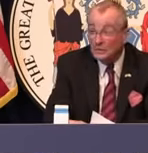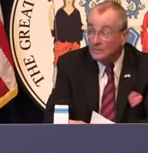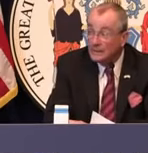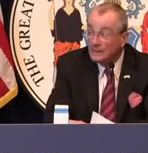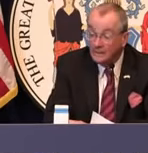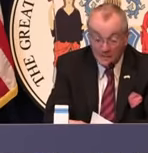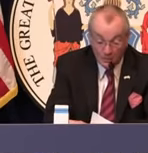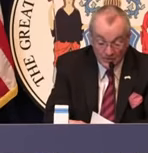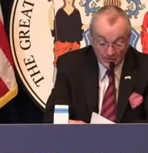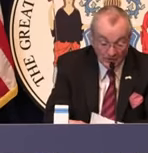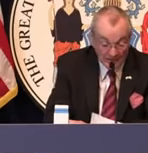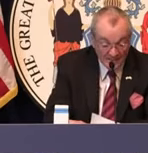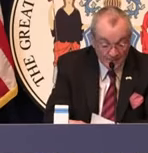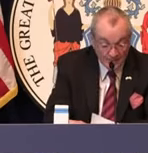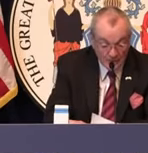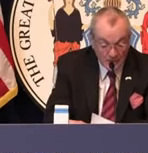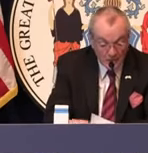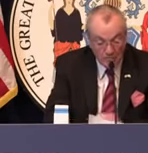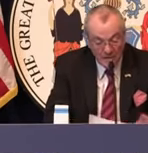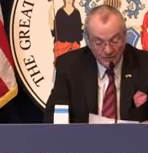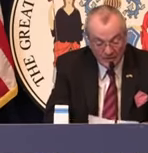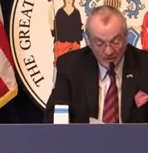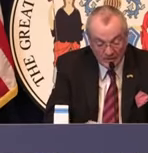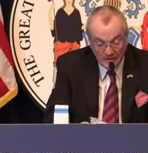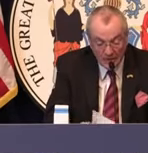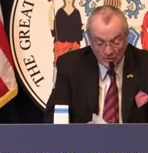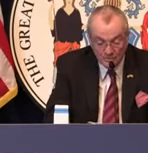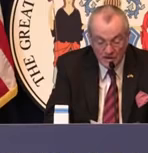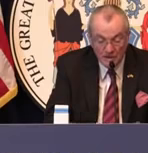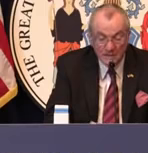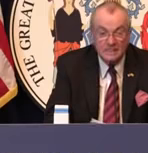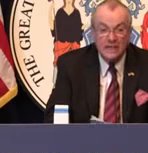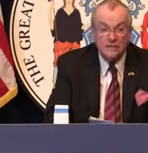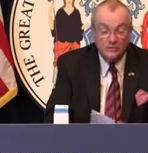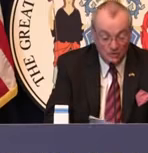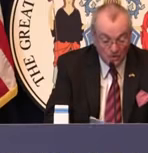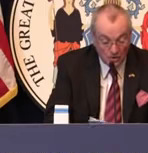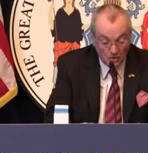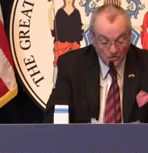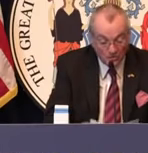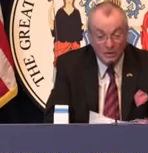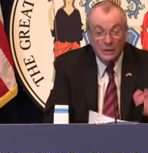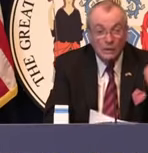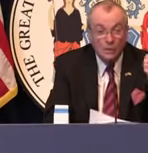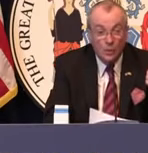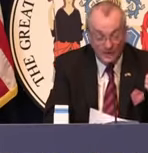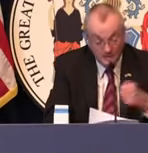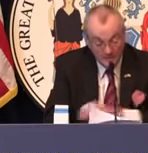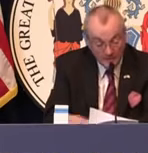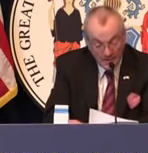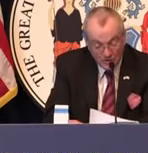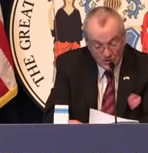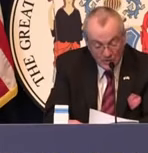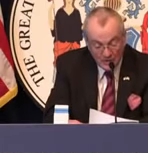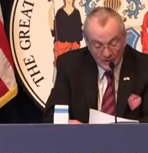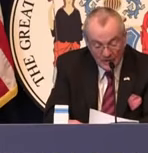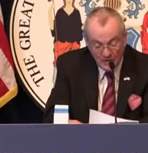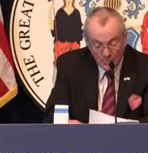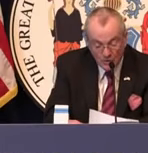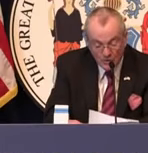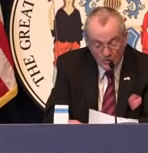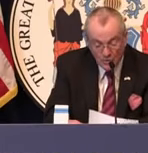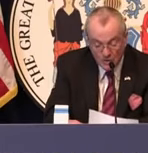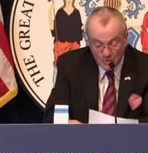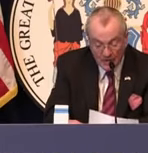which is still with us, sadly. So among Cindy's and Carol's main recommendations are calls for, 1, strengthening